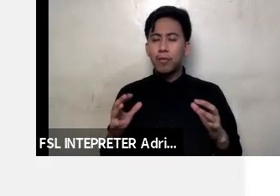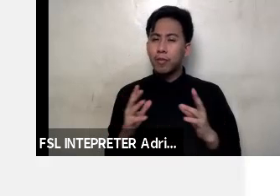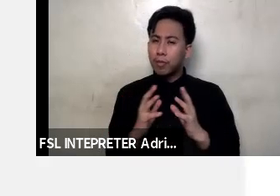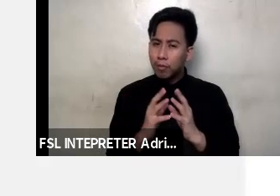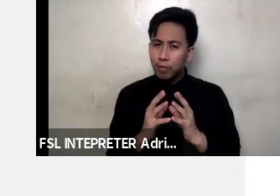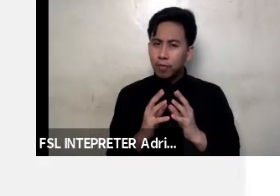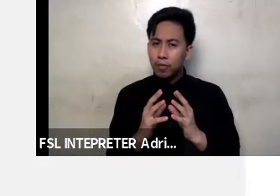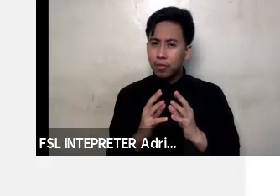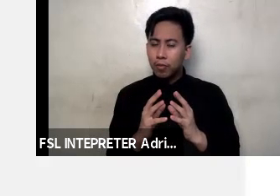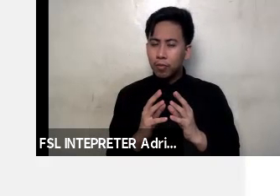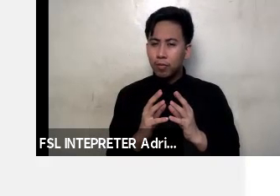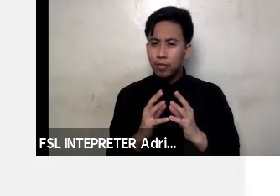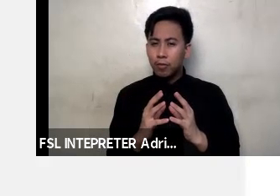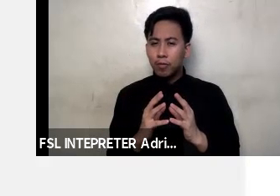the